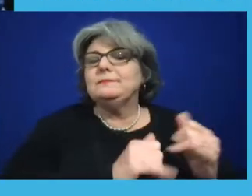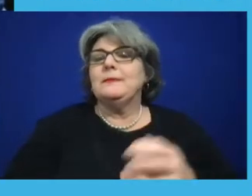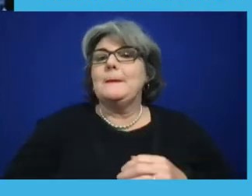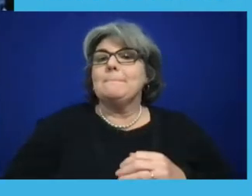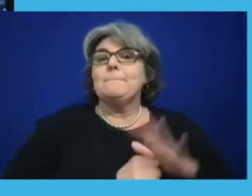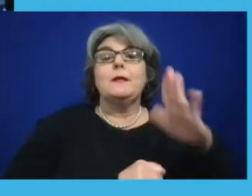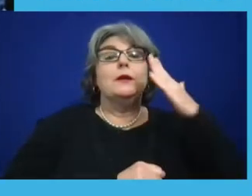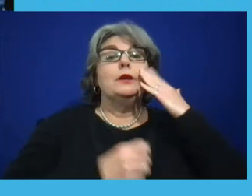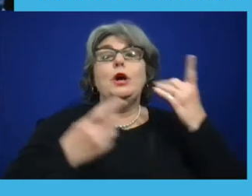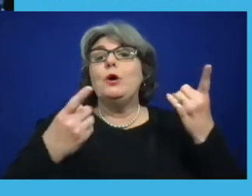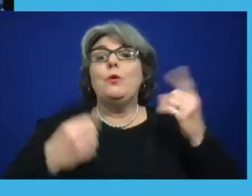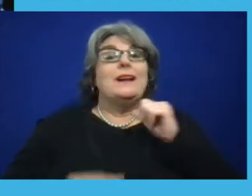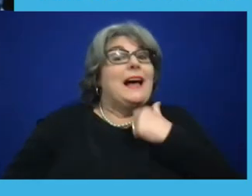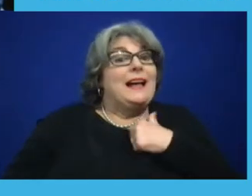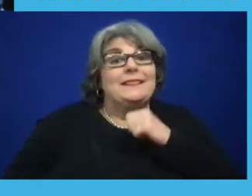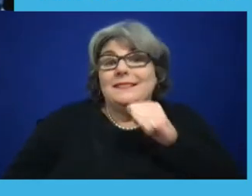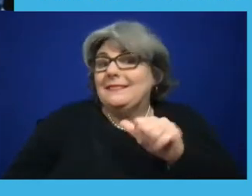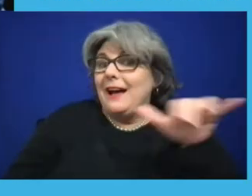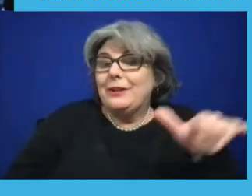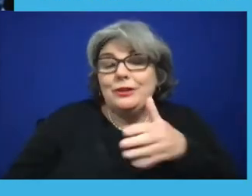And let me tell you, I was frustrated too.